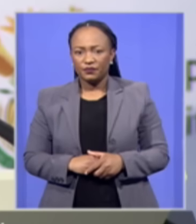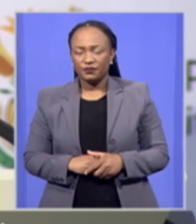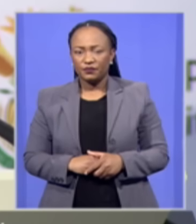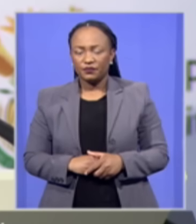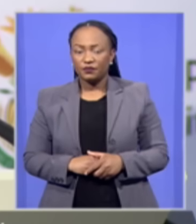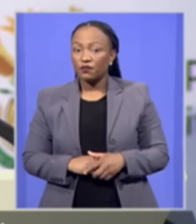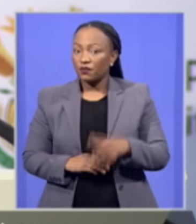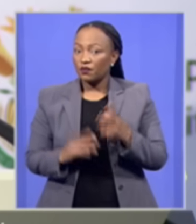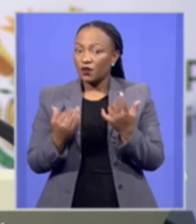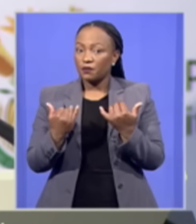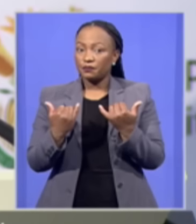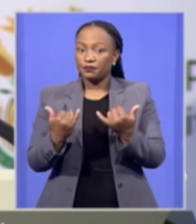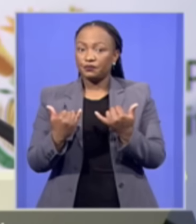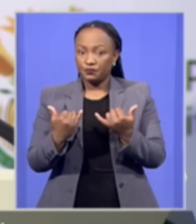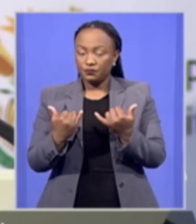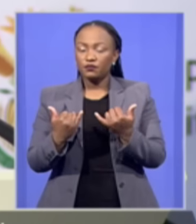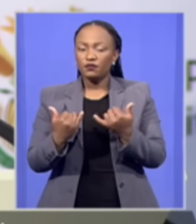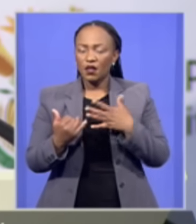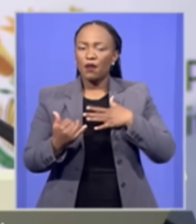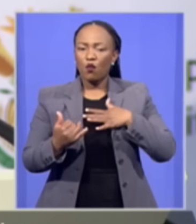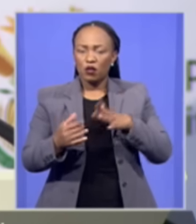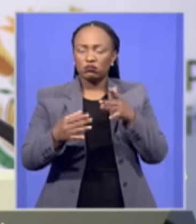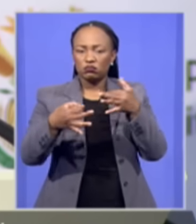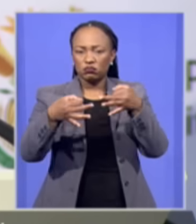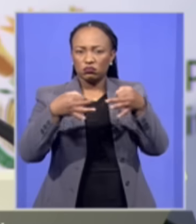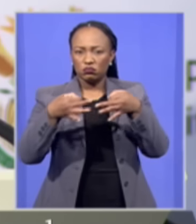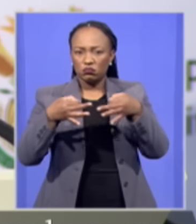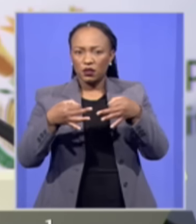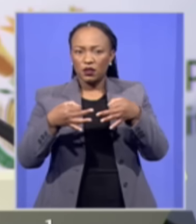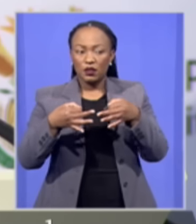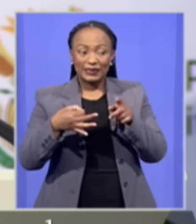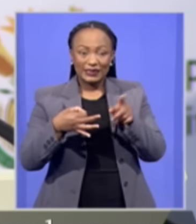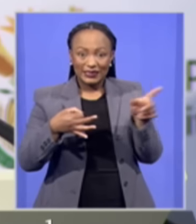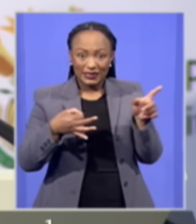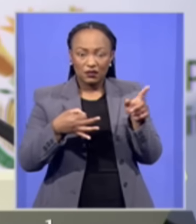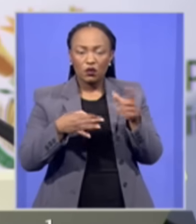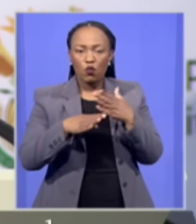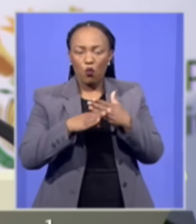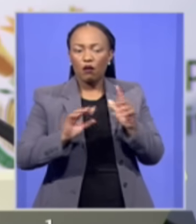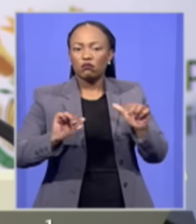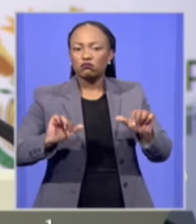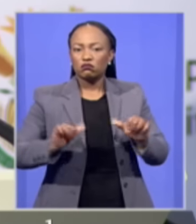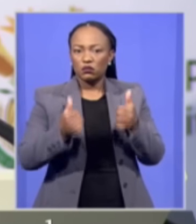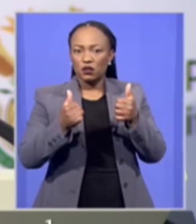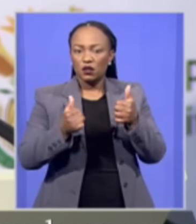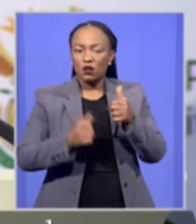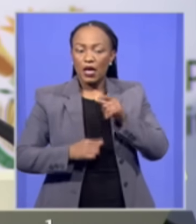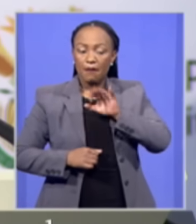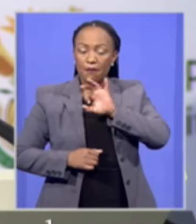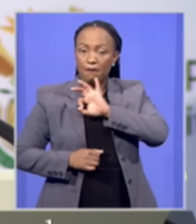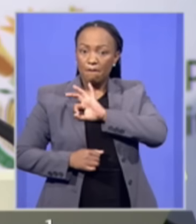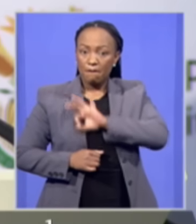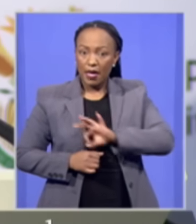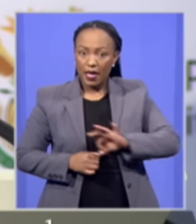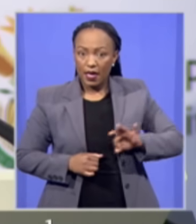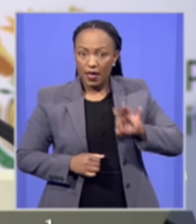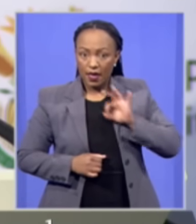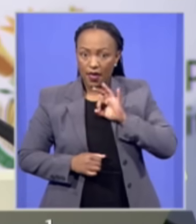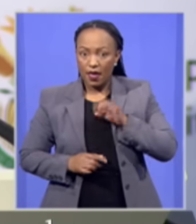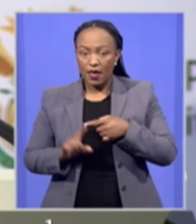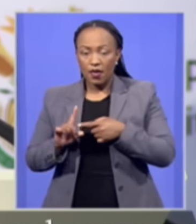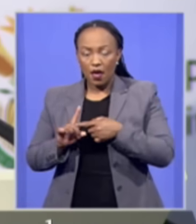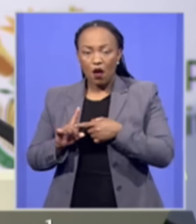highlight that these things will only work when mayors are up